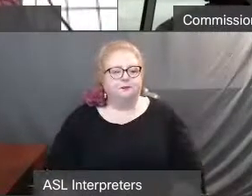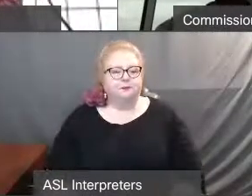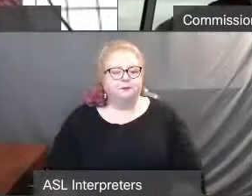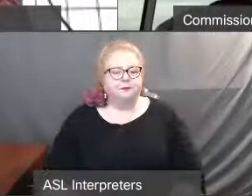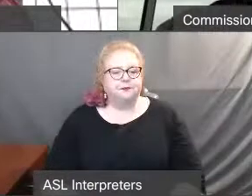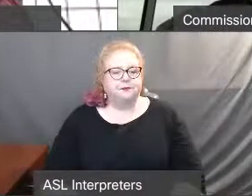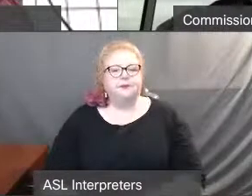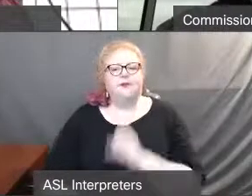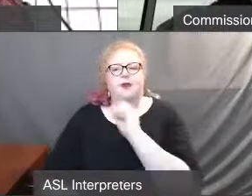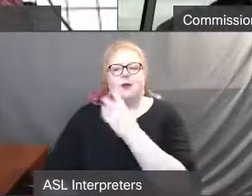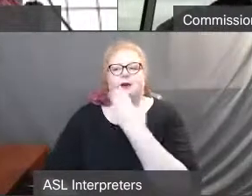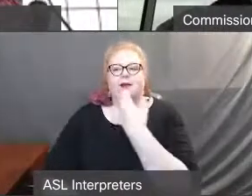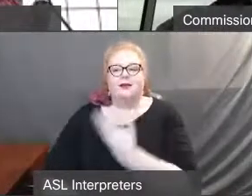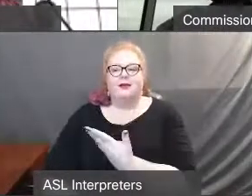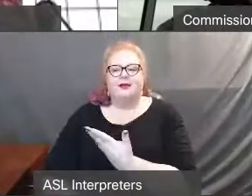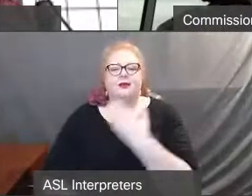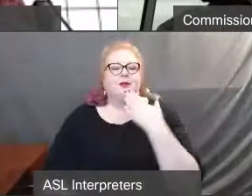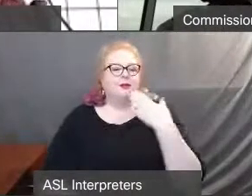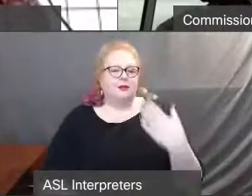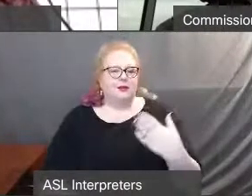Okay, thank you. Thank you.